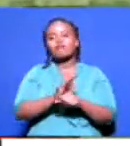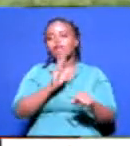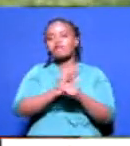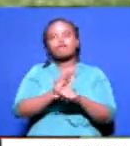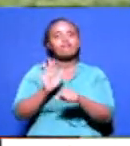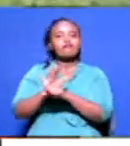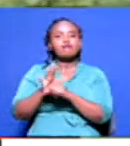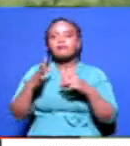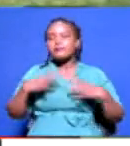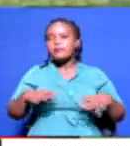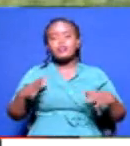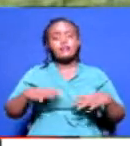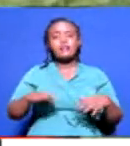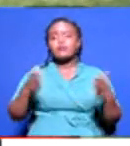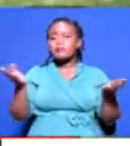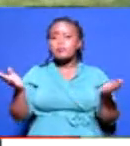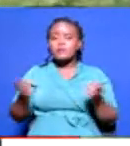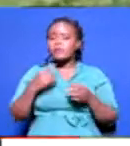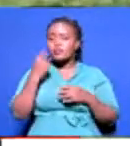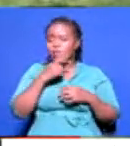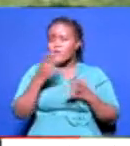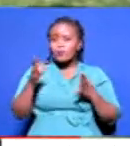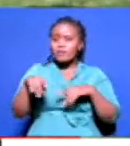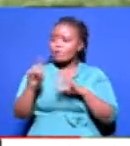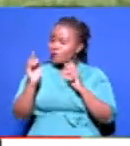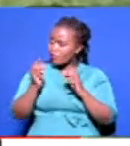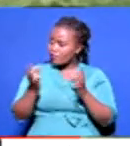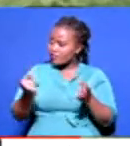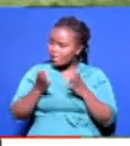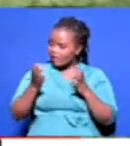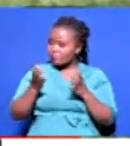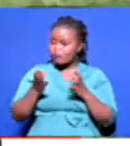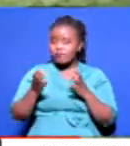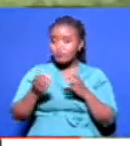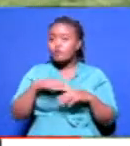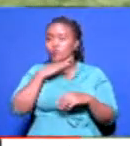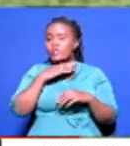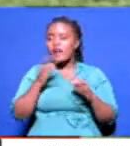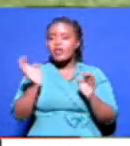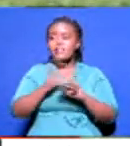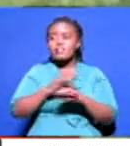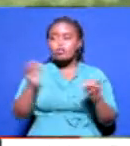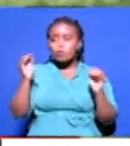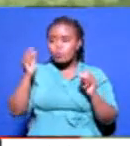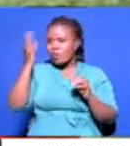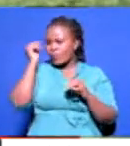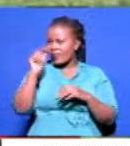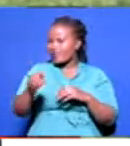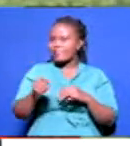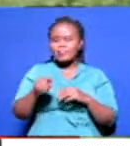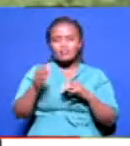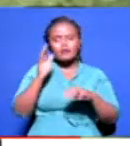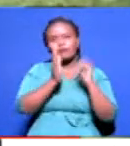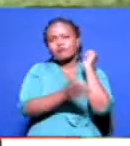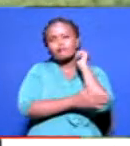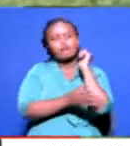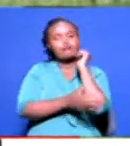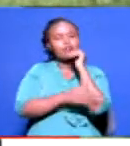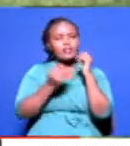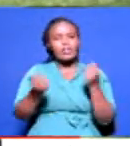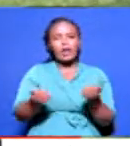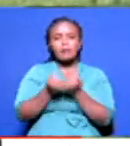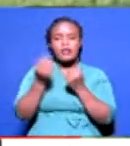kabisa hawakuwa nafaa kupoteza maisha yao kutokea na kitendo cha kiunyama kilitondeka hapo usiku.